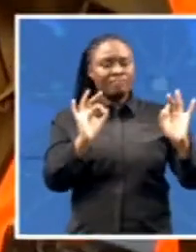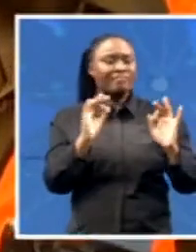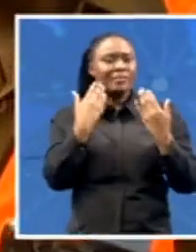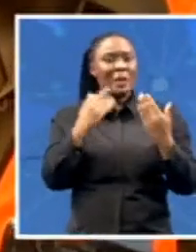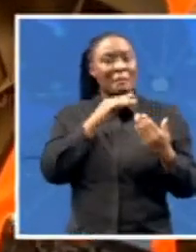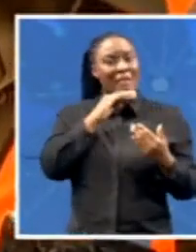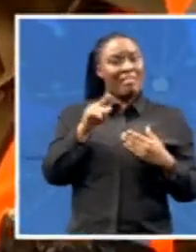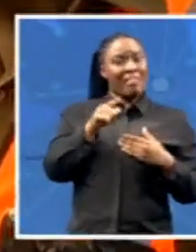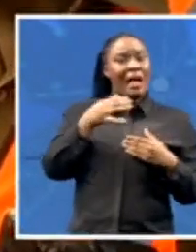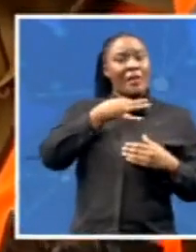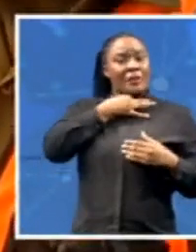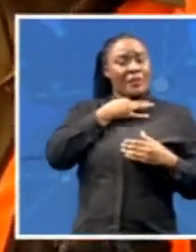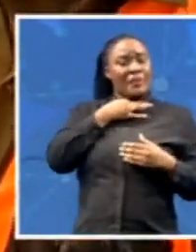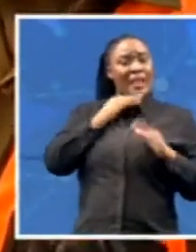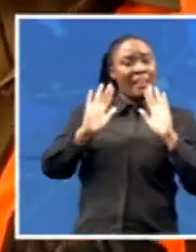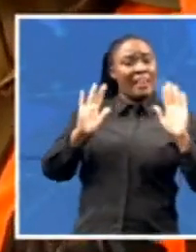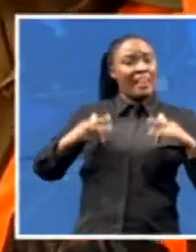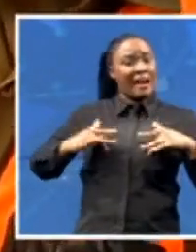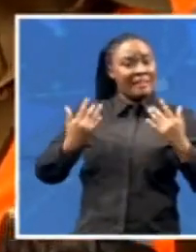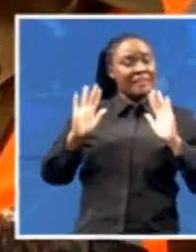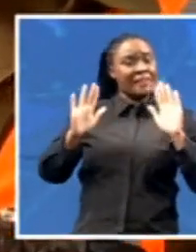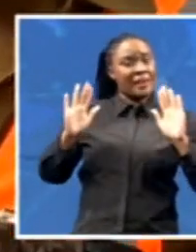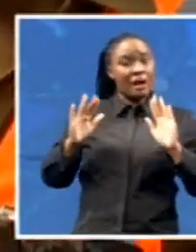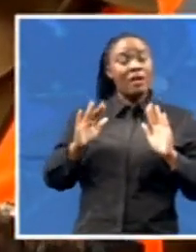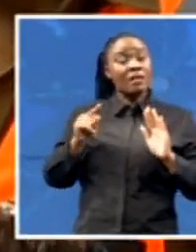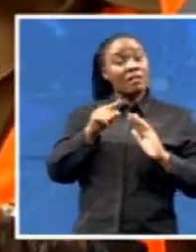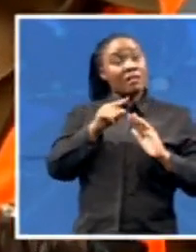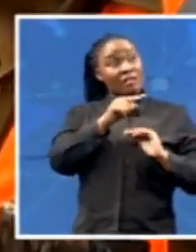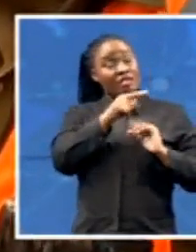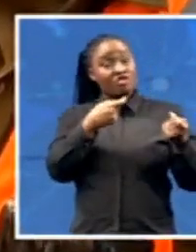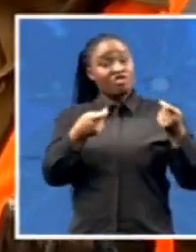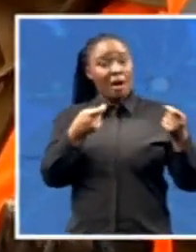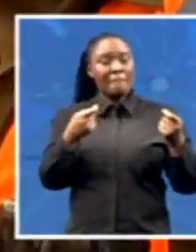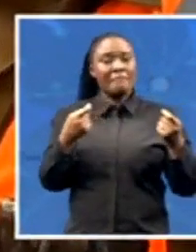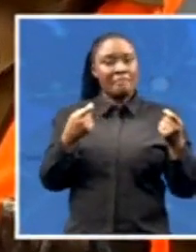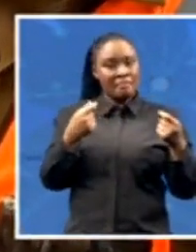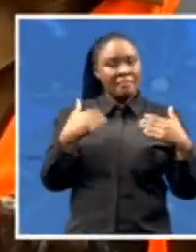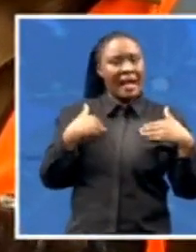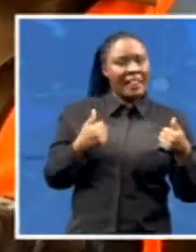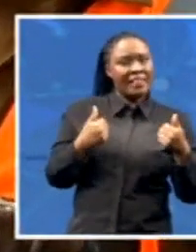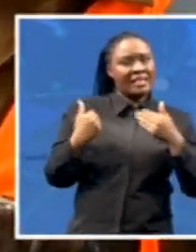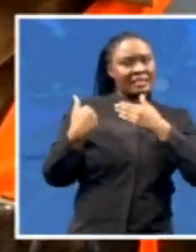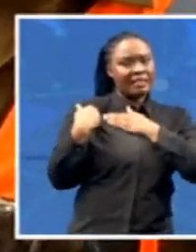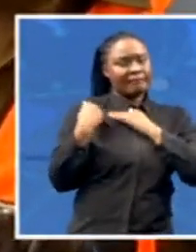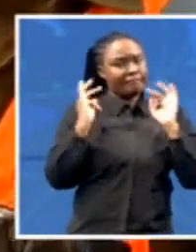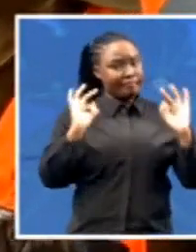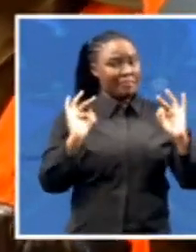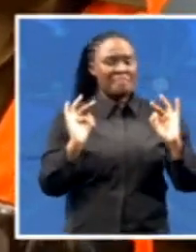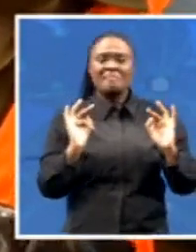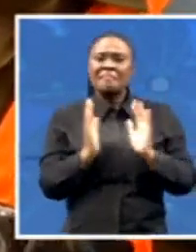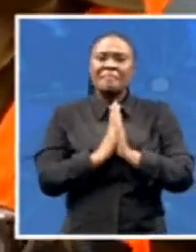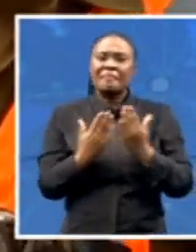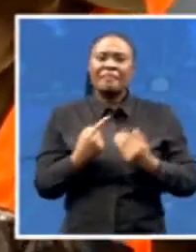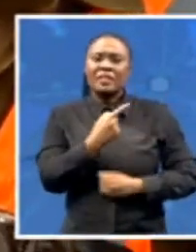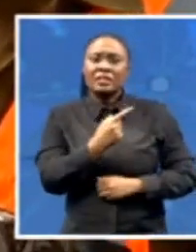occupational health and safety. And now I just want to understand what action was then taken after you found out that there